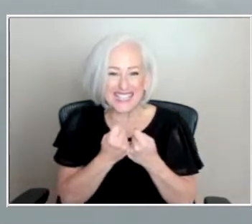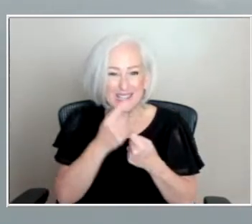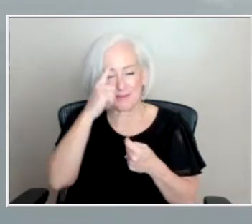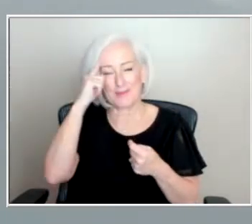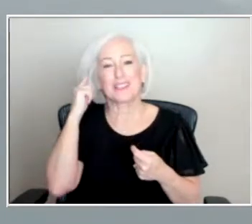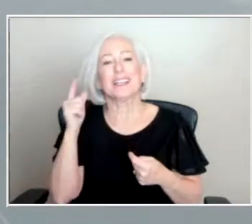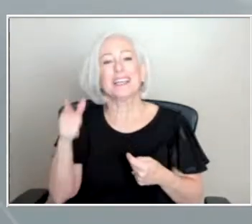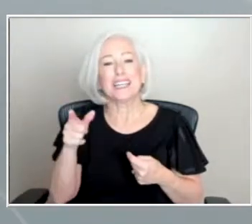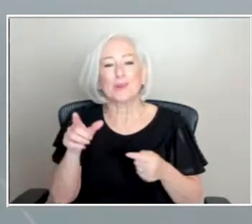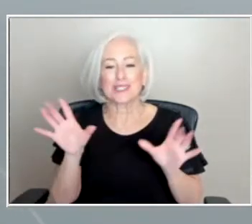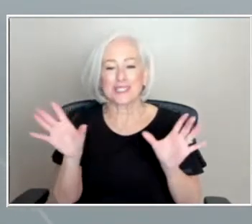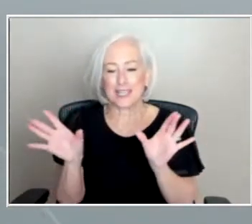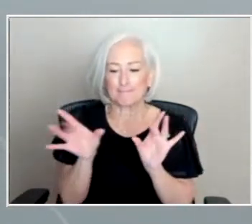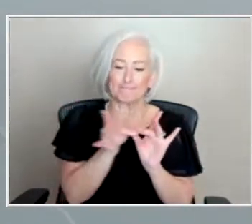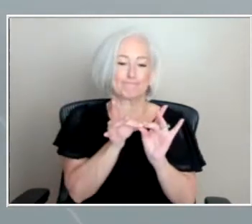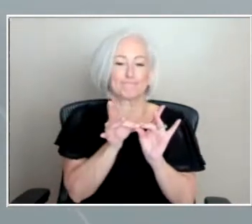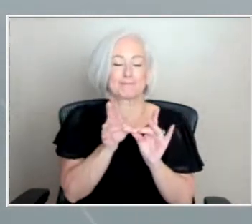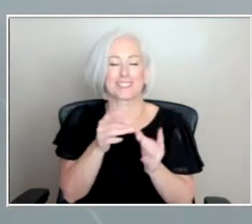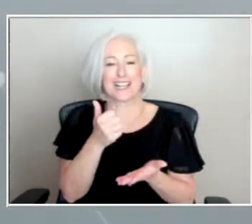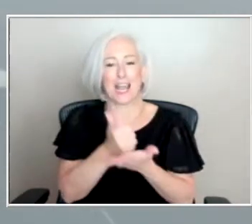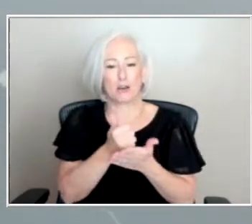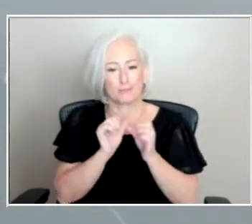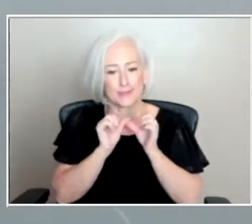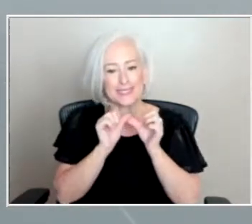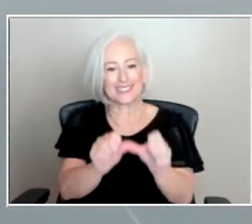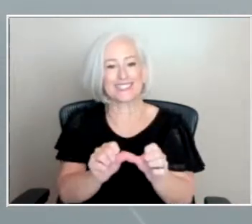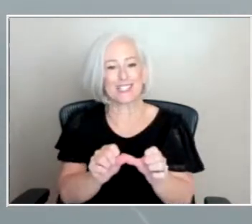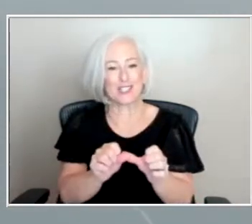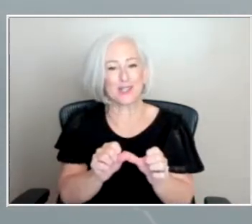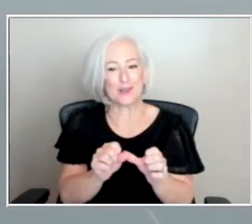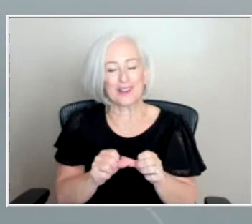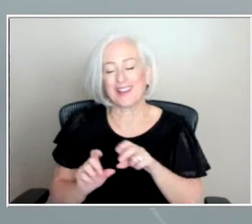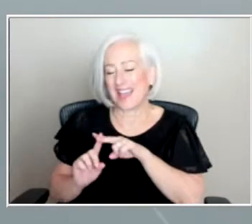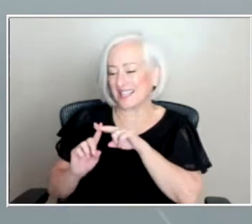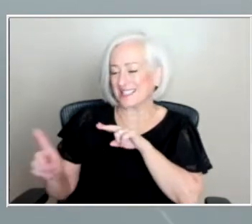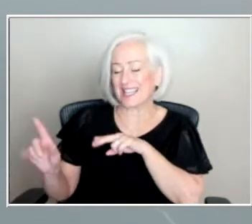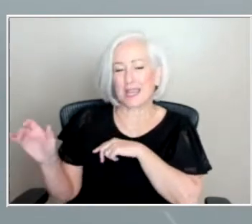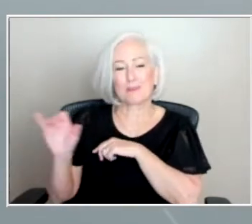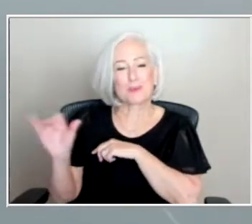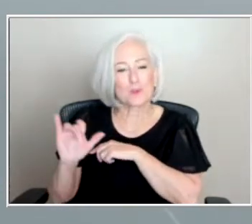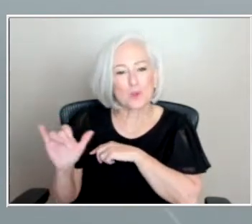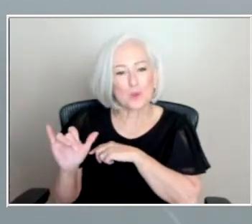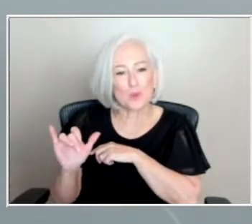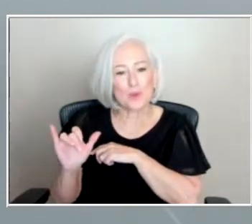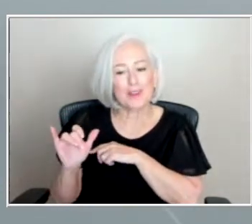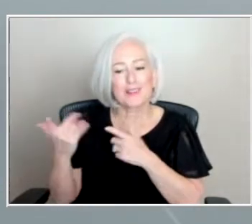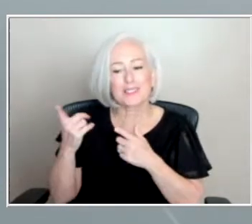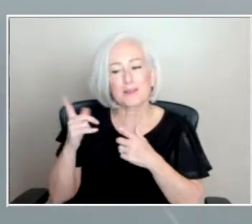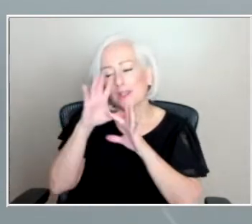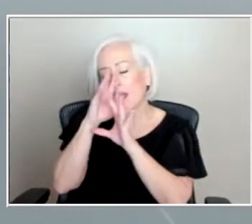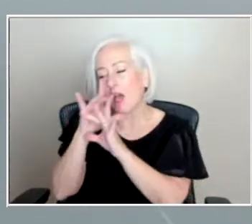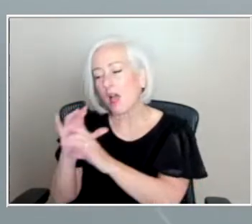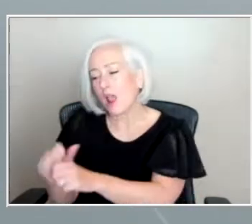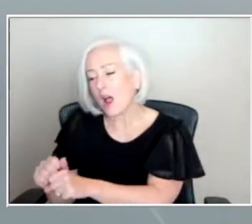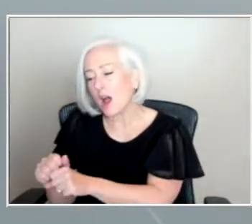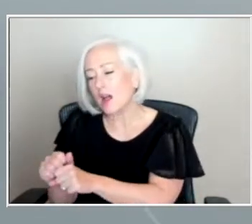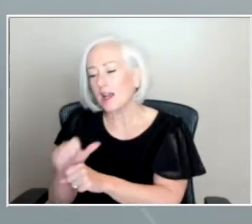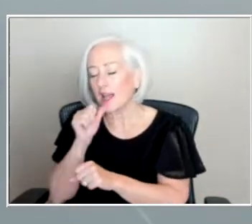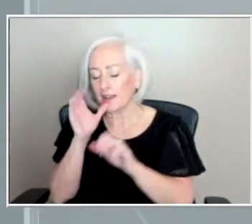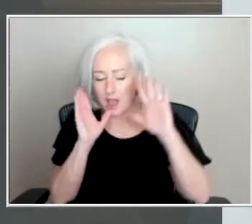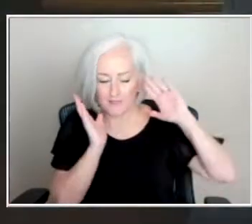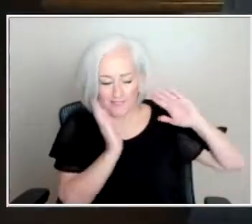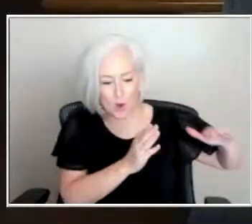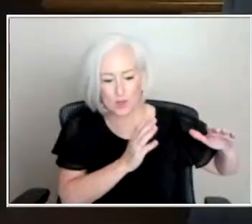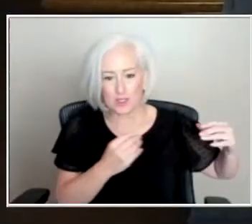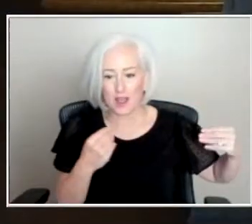glue that kind of kept us together at times, as well as an escape. He was an oasis for us to escape to and move away from all the drama and the